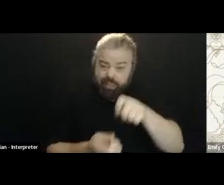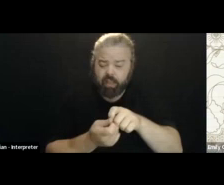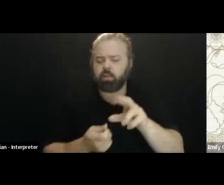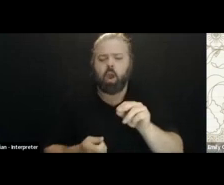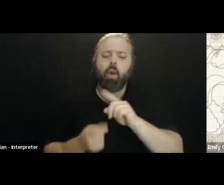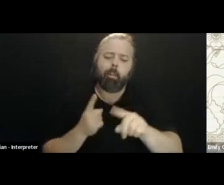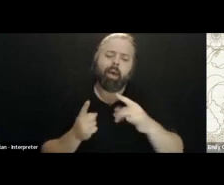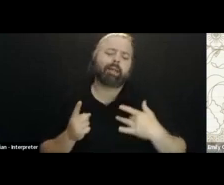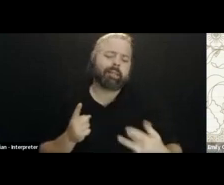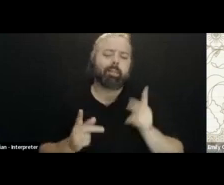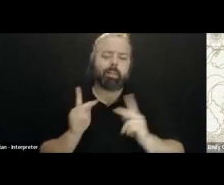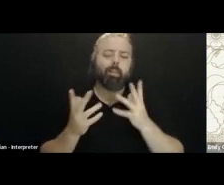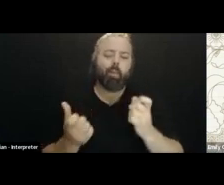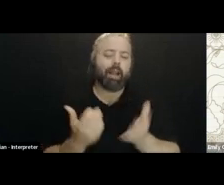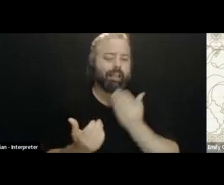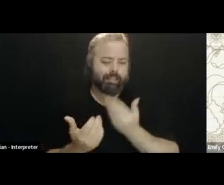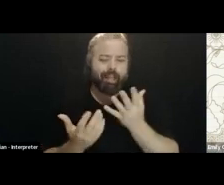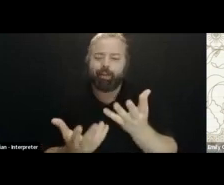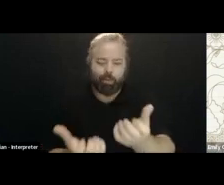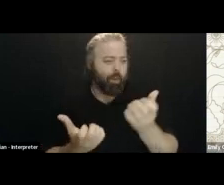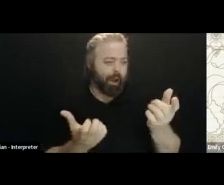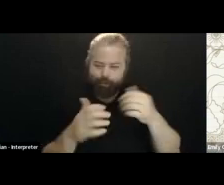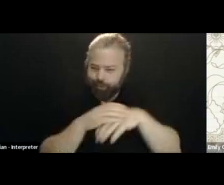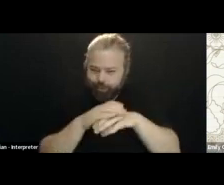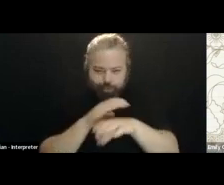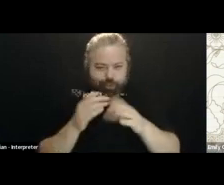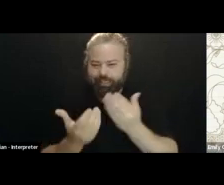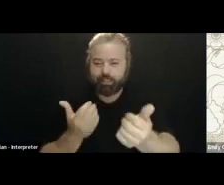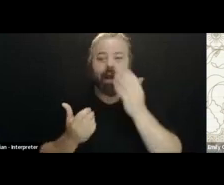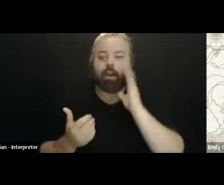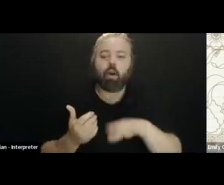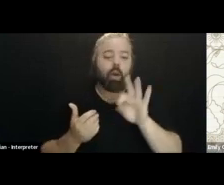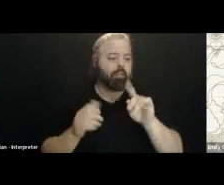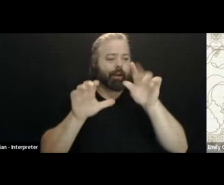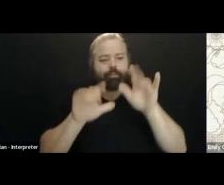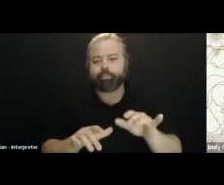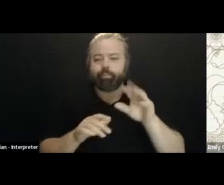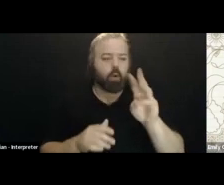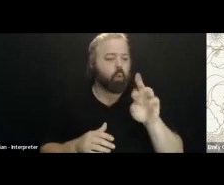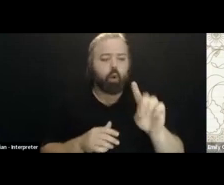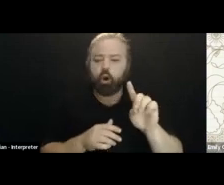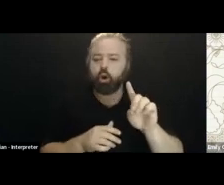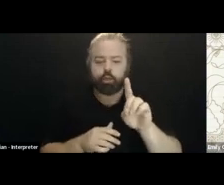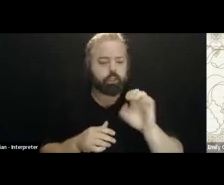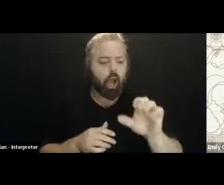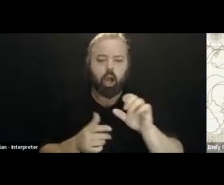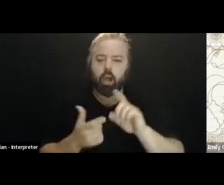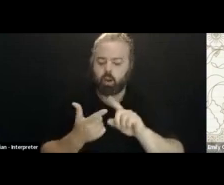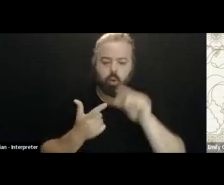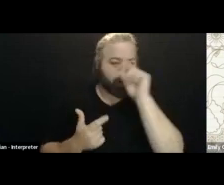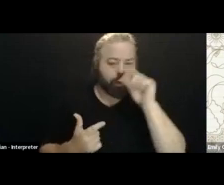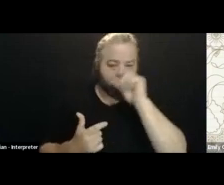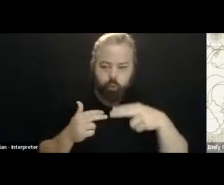things accessible. We know when people are building out Word documents or Google Slides or